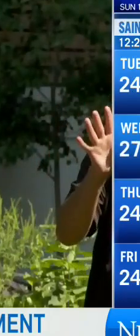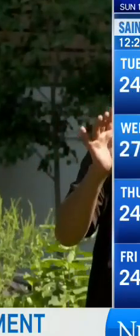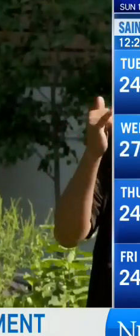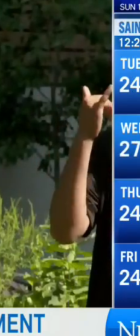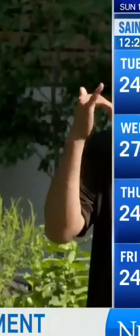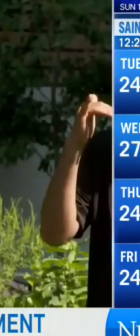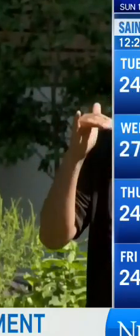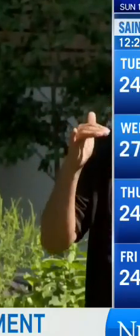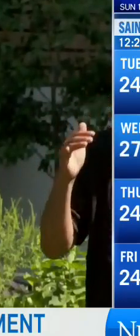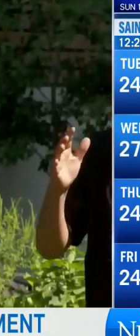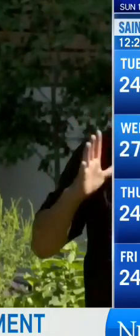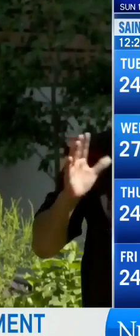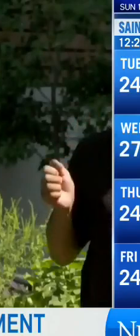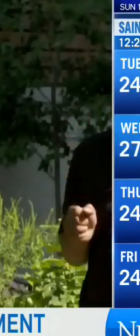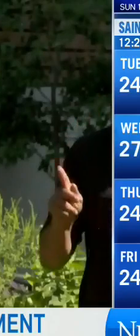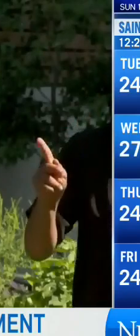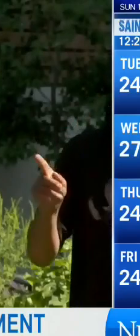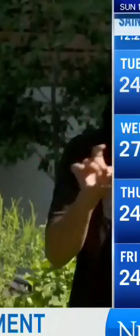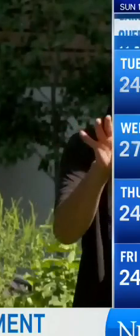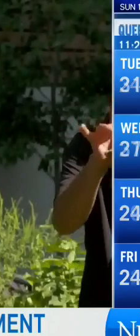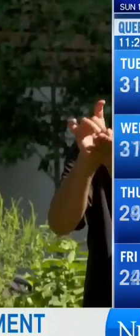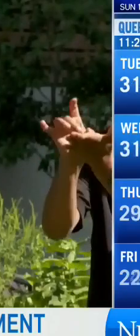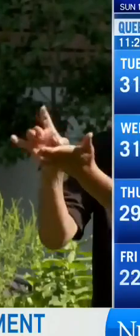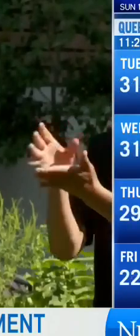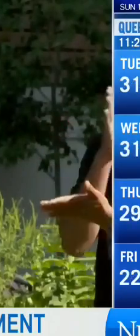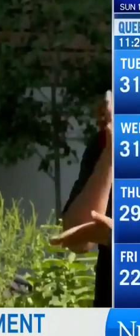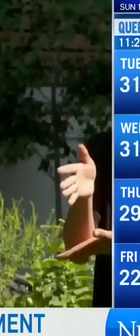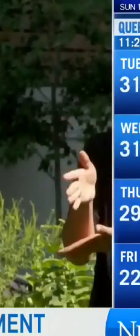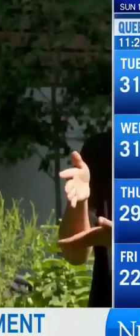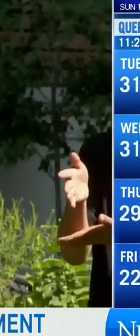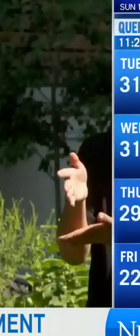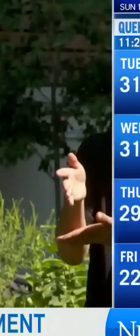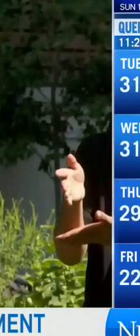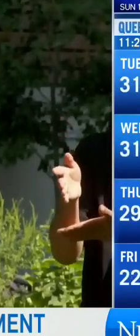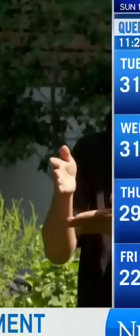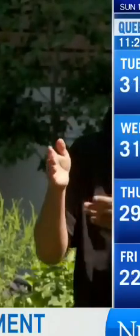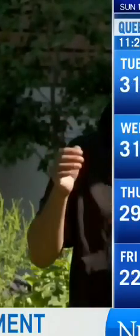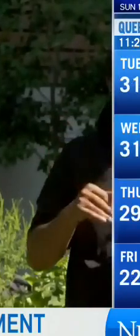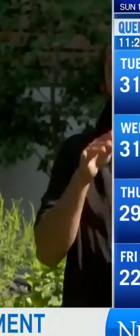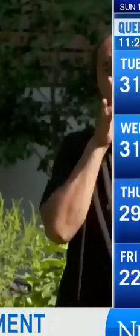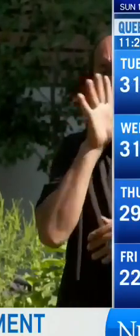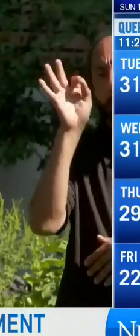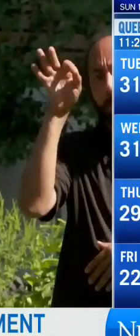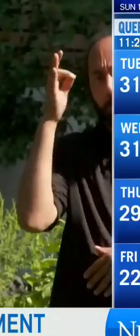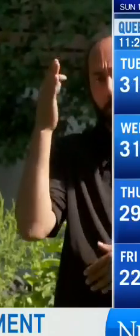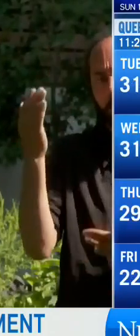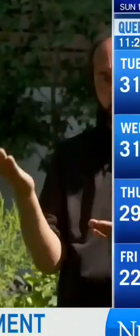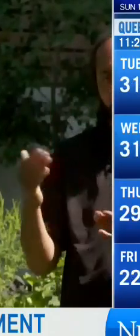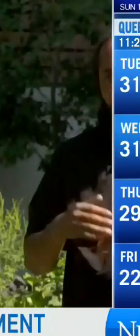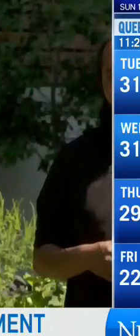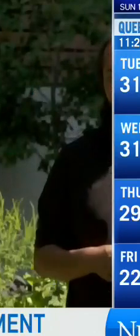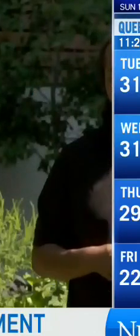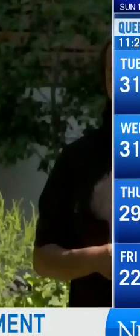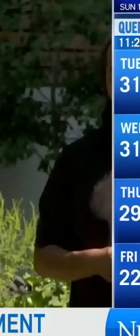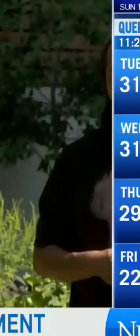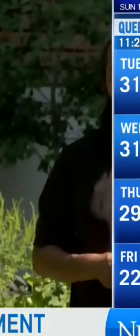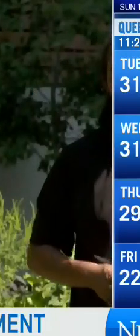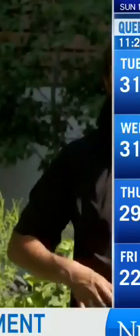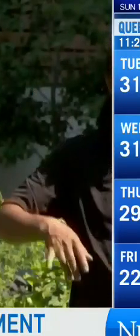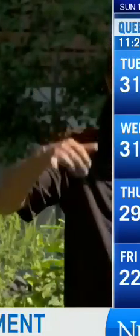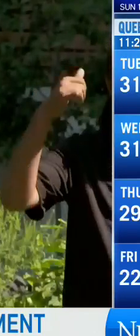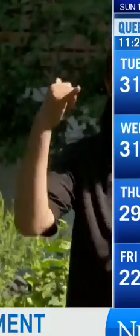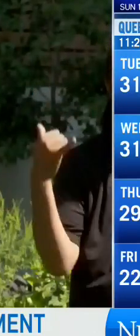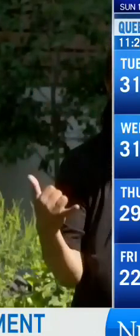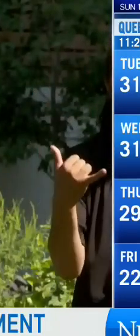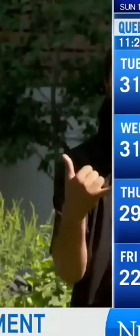prestation d'urgence pour les locataires résidentiels de faible revenu. This is the time for us to